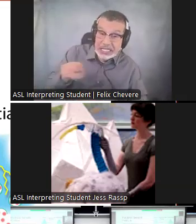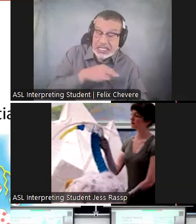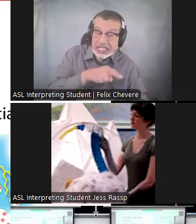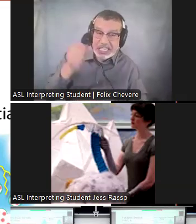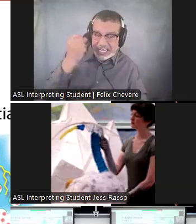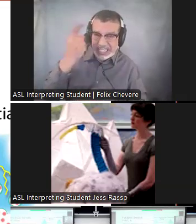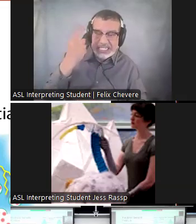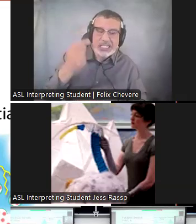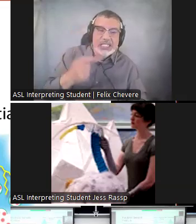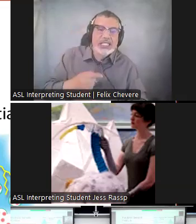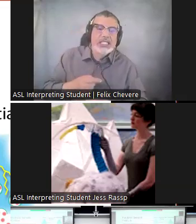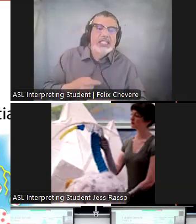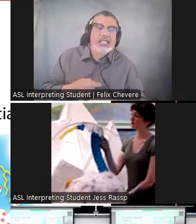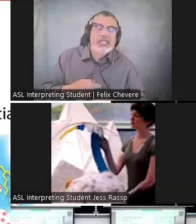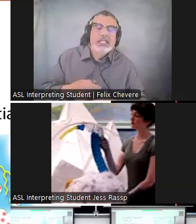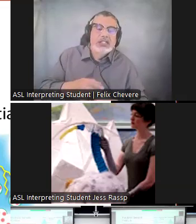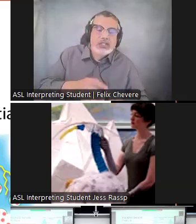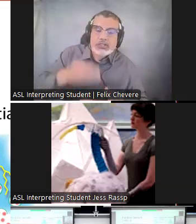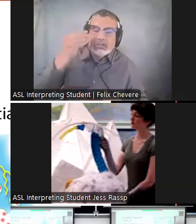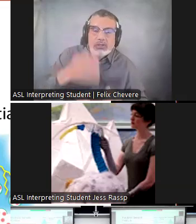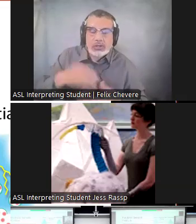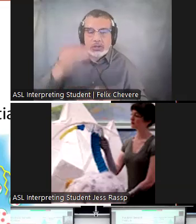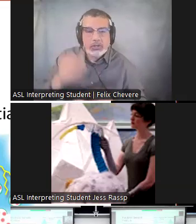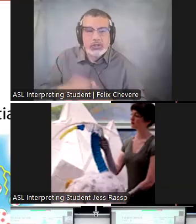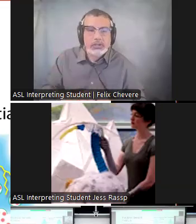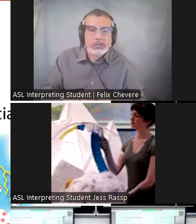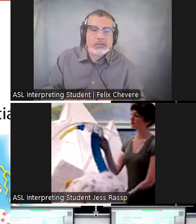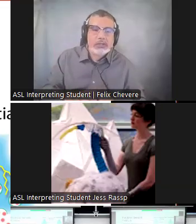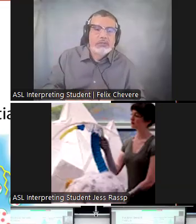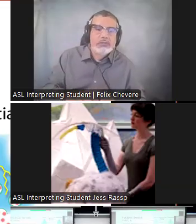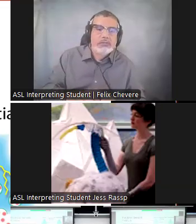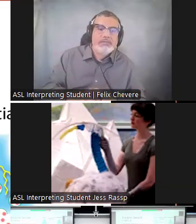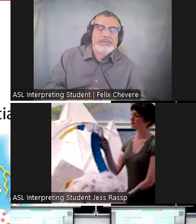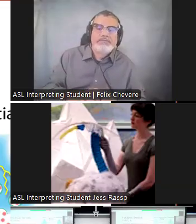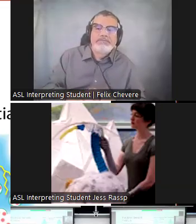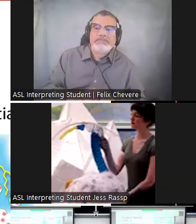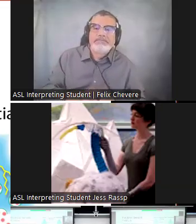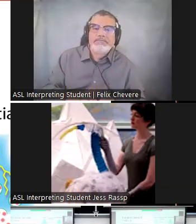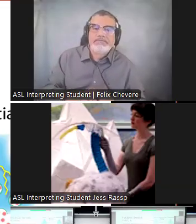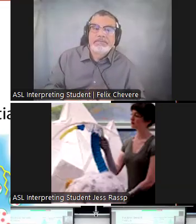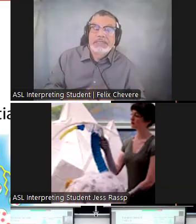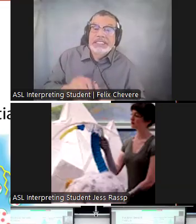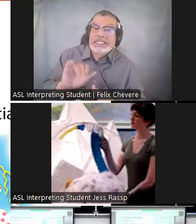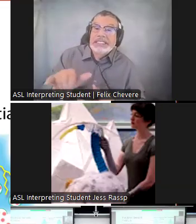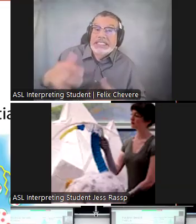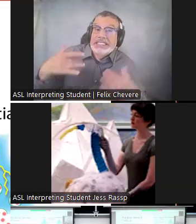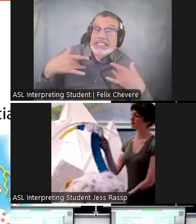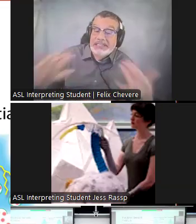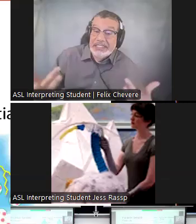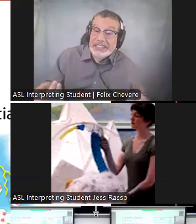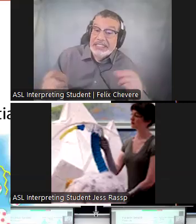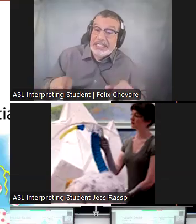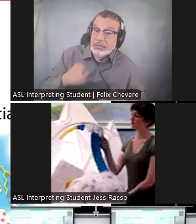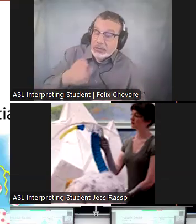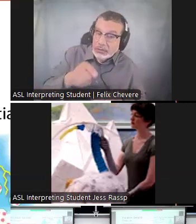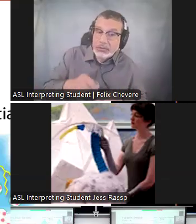idea of things fading into the background that you don't need, right? So that event that happened to you,